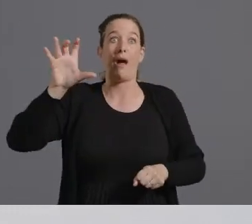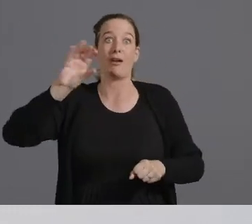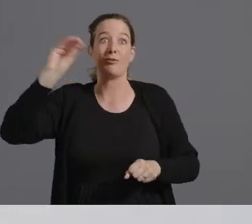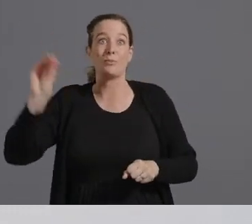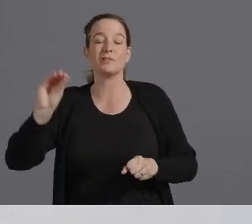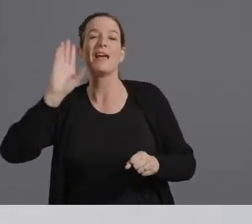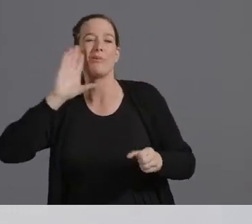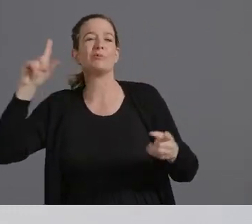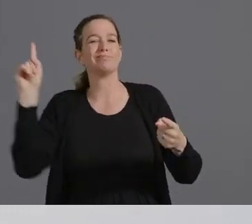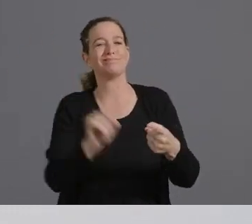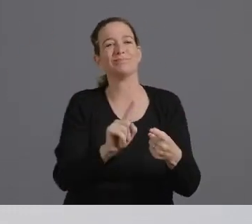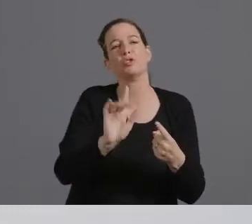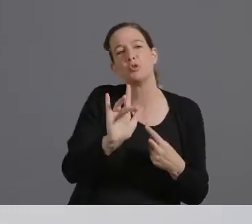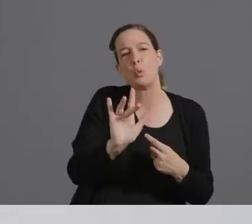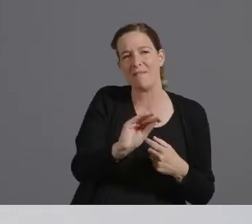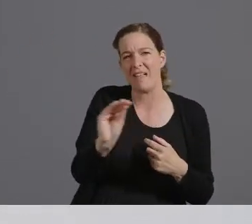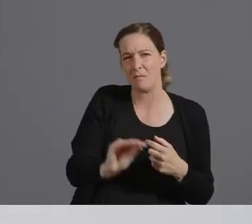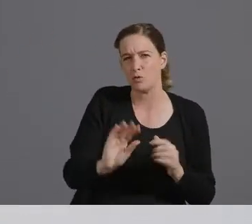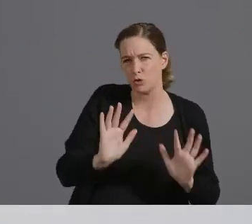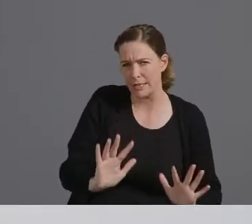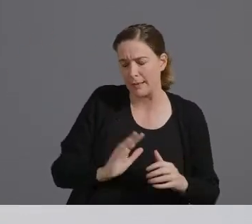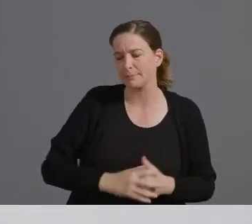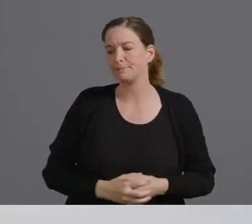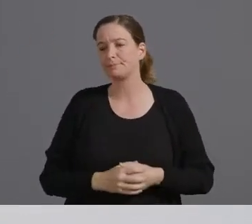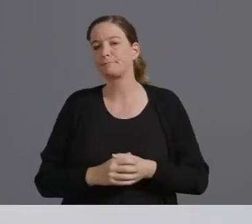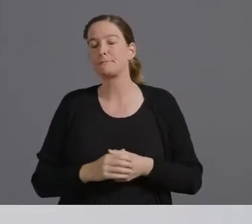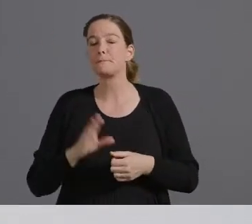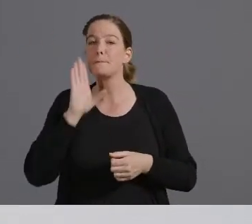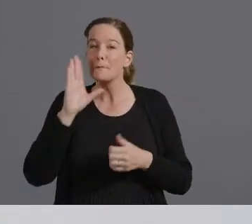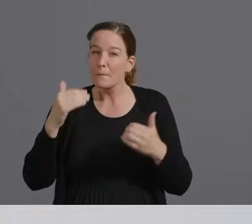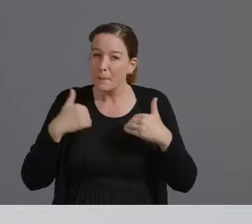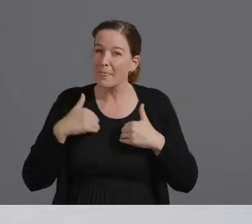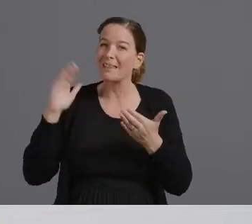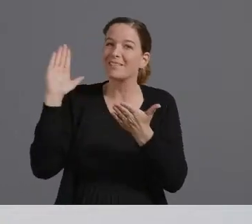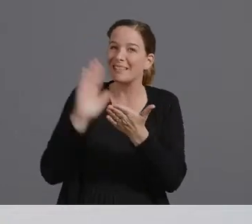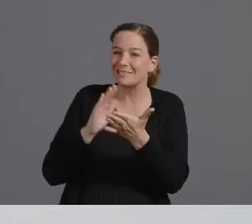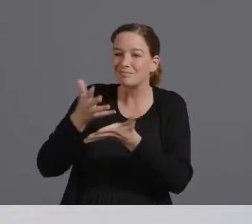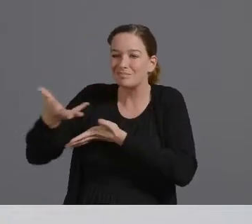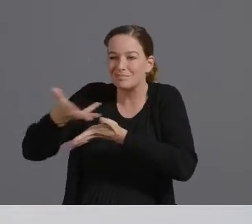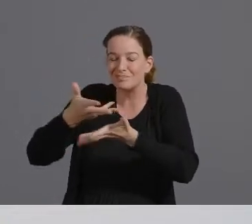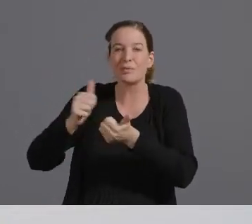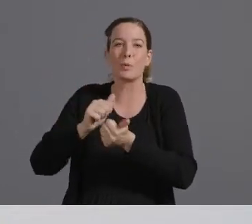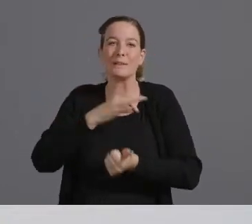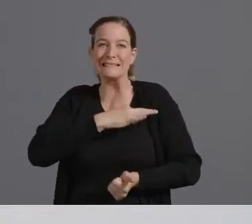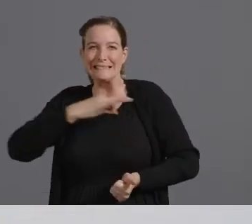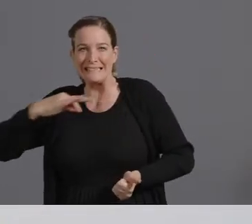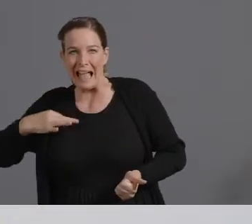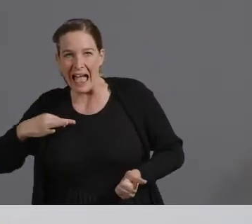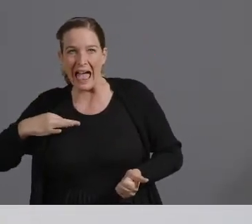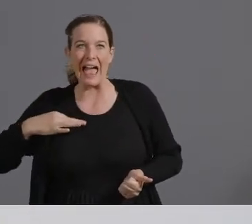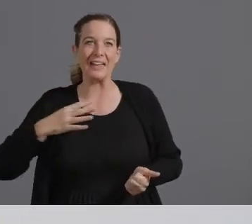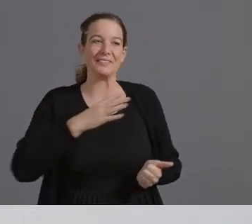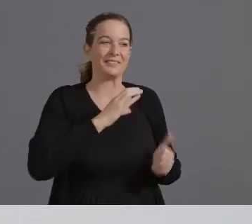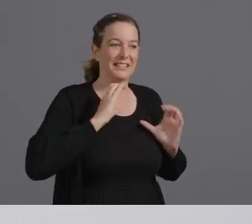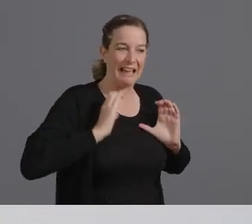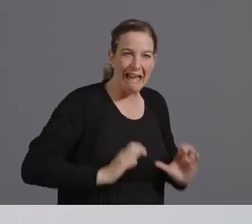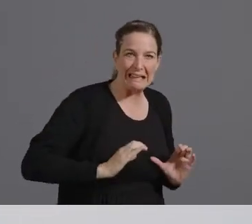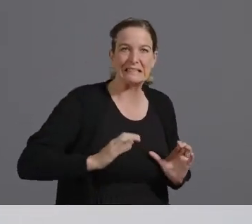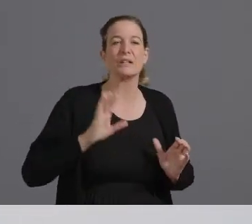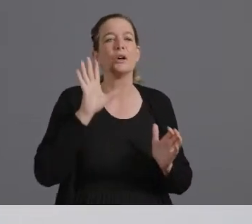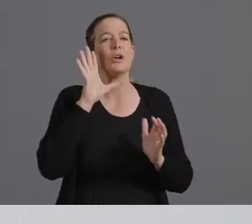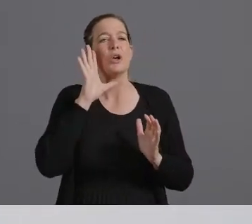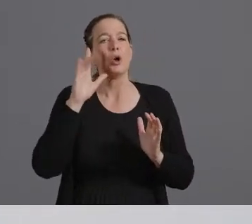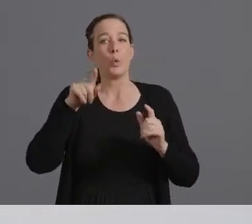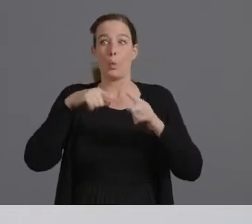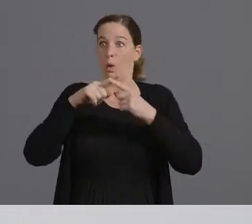touchless interactions between their staff and patrons. And so you'll see a different environment at those, but